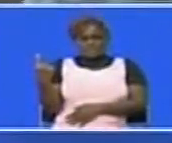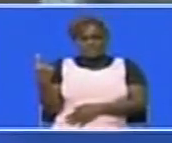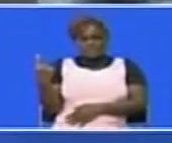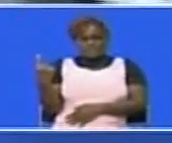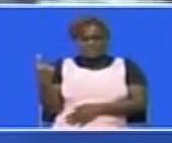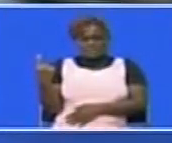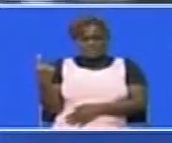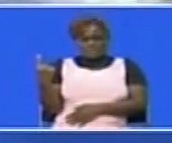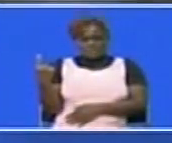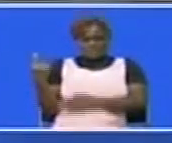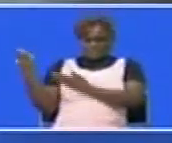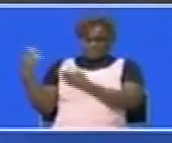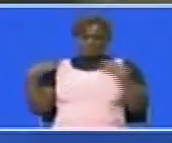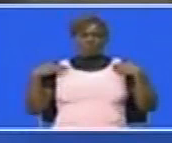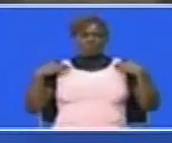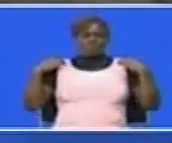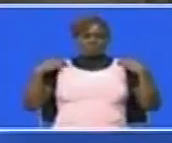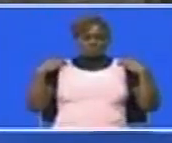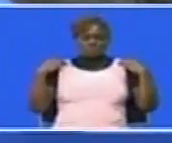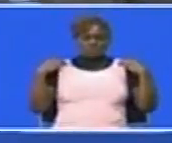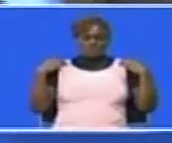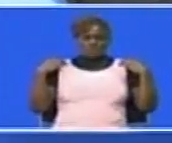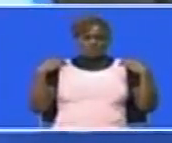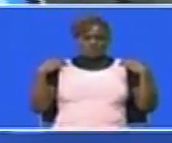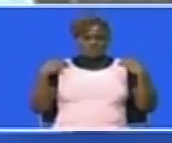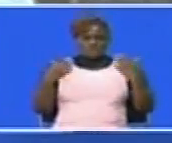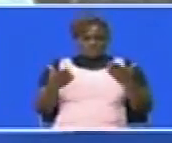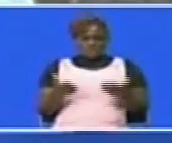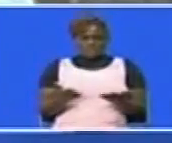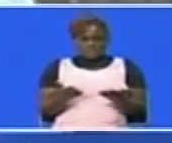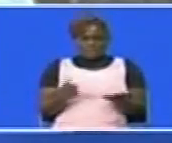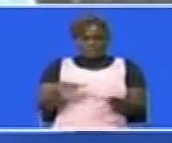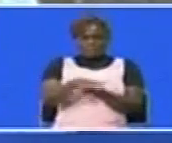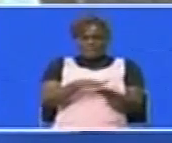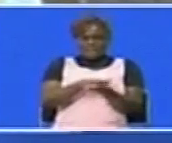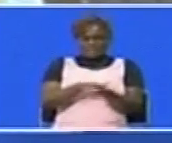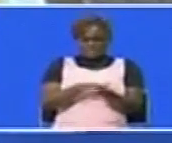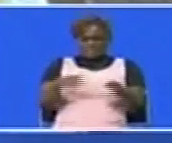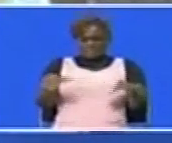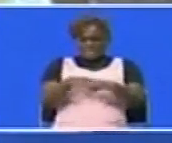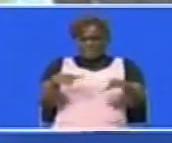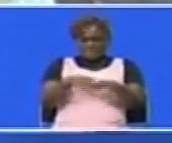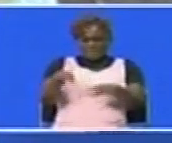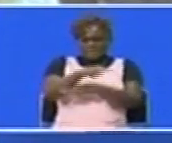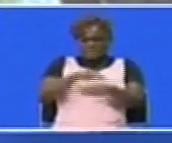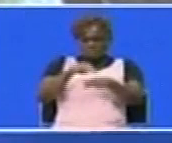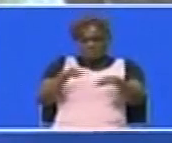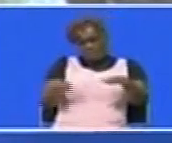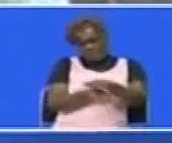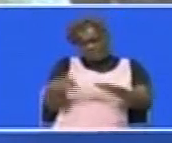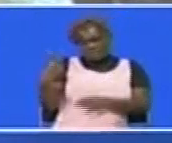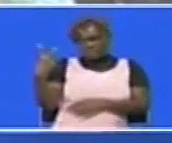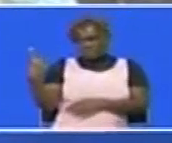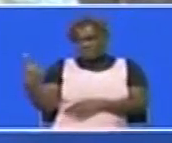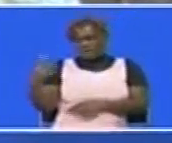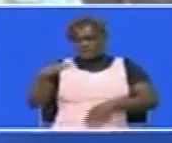nguo hii. Hii nguo hii ni misura. Hii ni Inter Milan. He's best remembered as the member of the national under 21 player